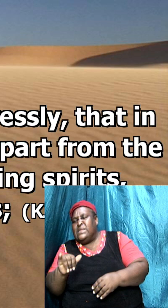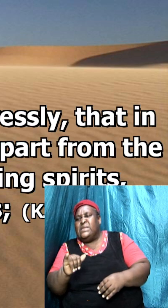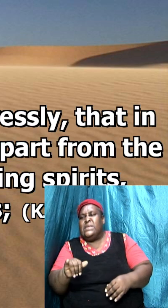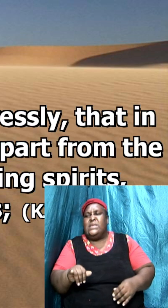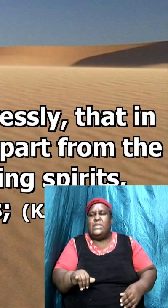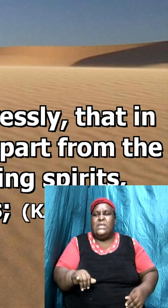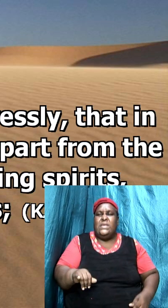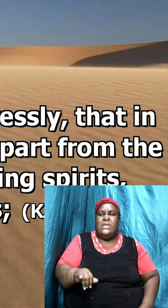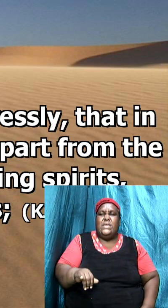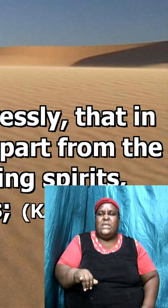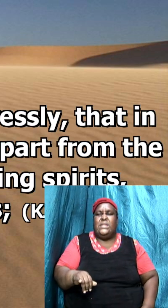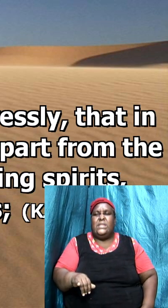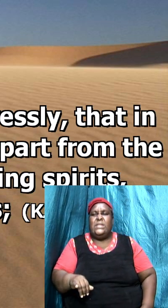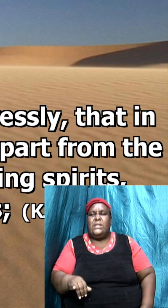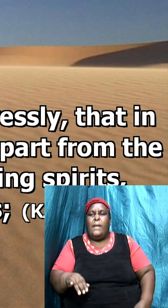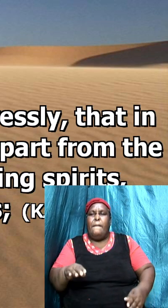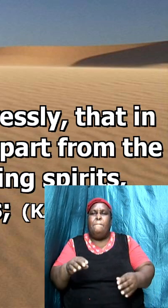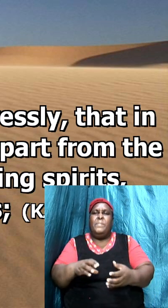Capital S there.